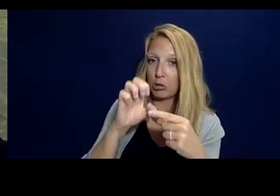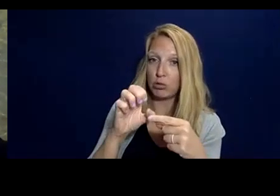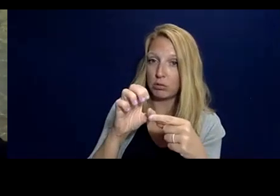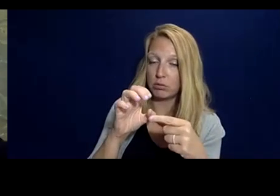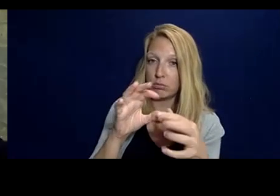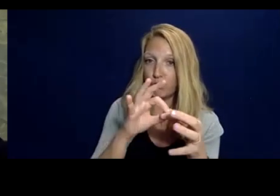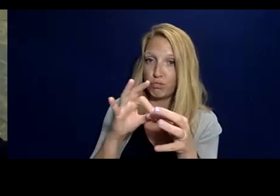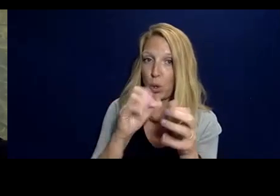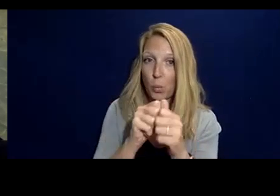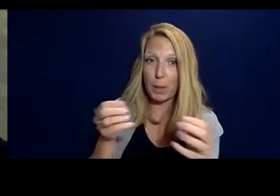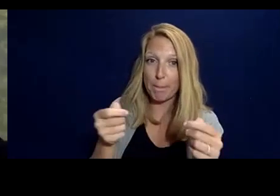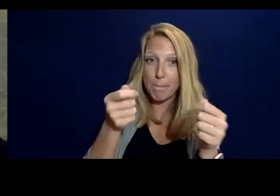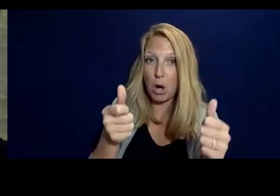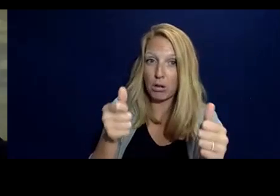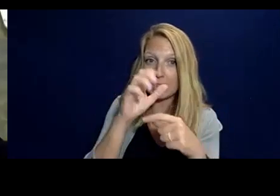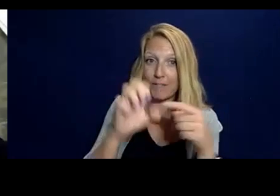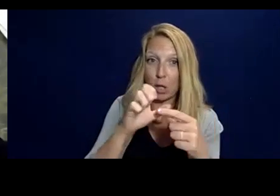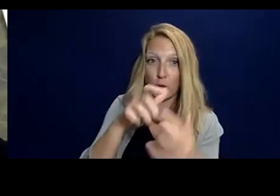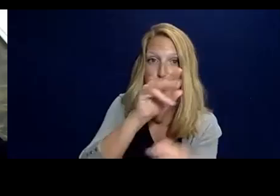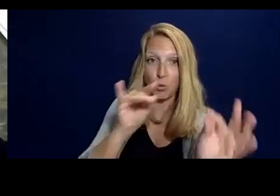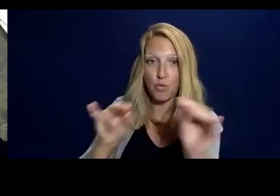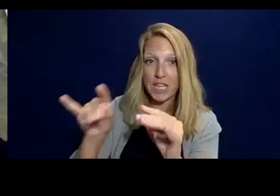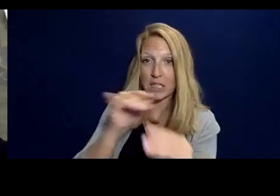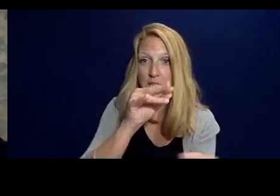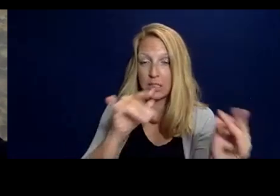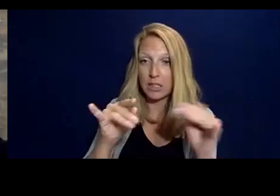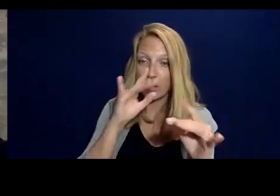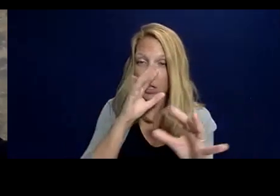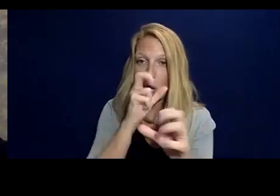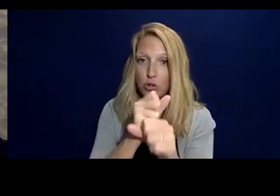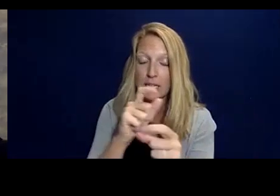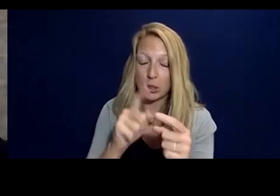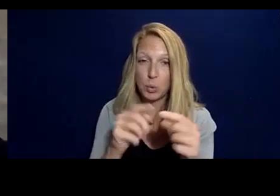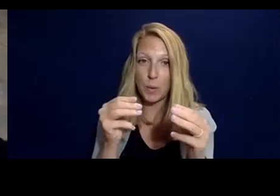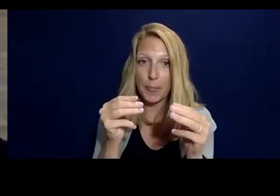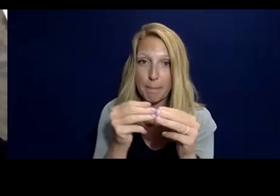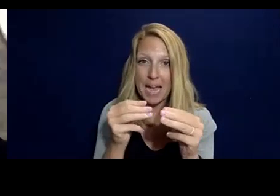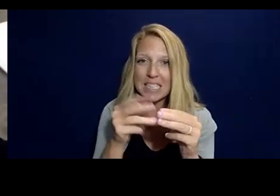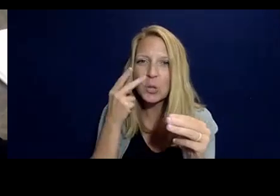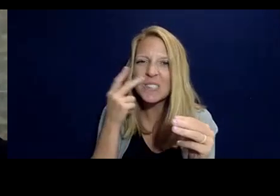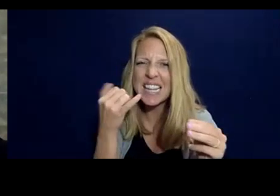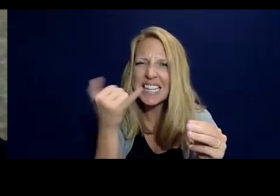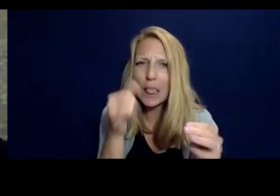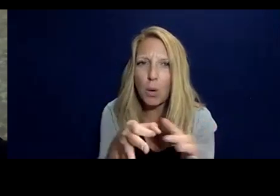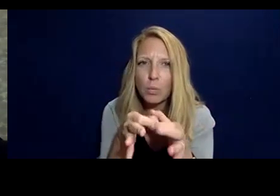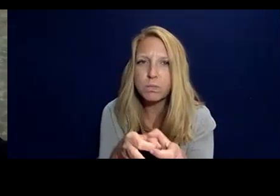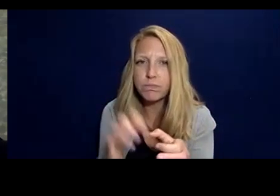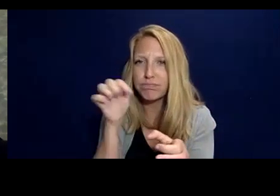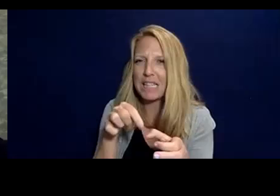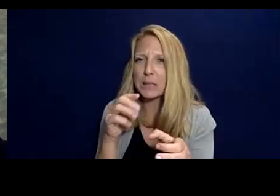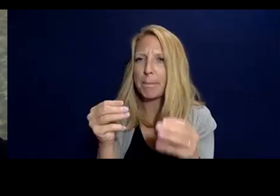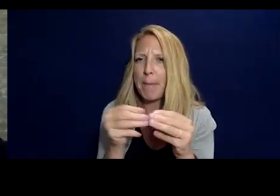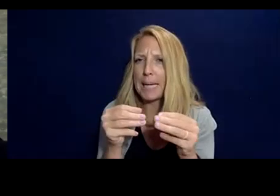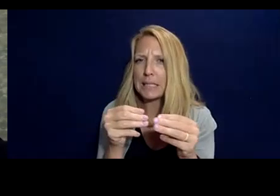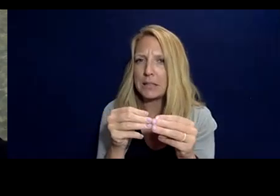with the particle of the electrons moving, being attracted to the magnet, that's that little yellow disc. And the result